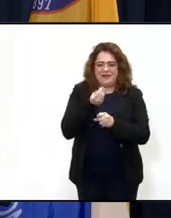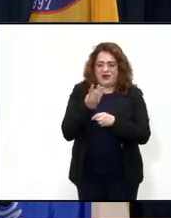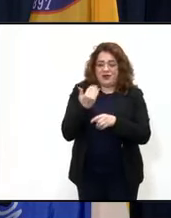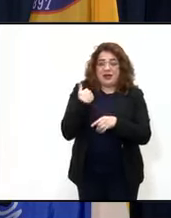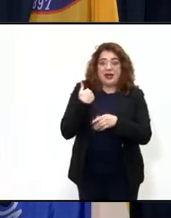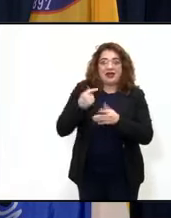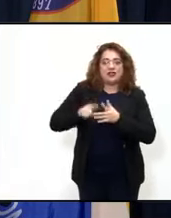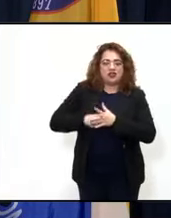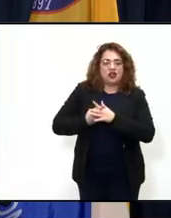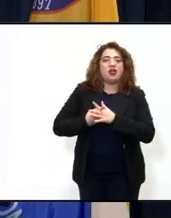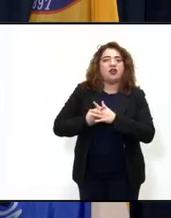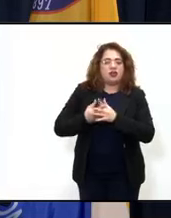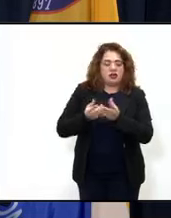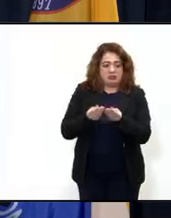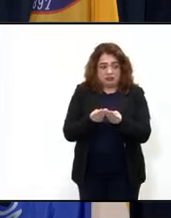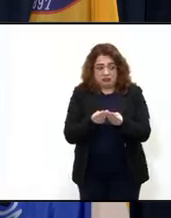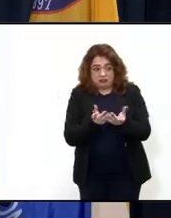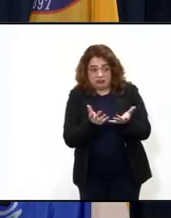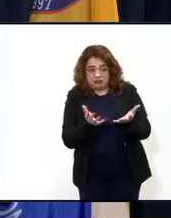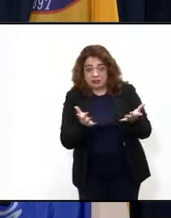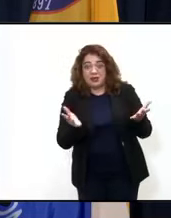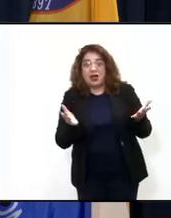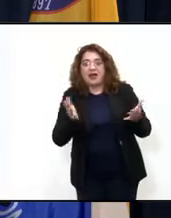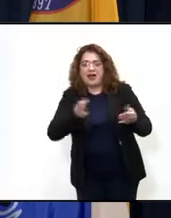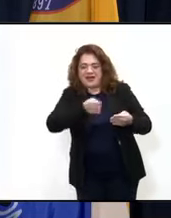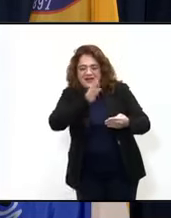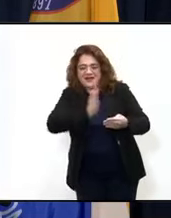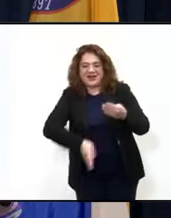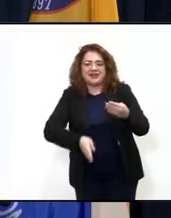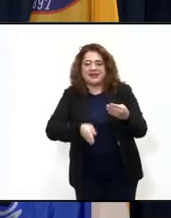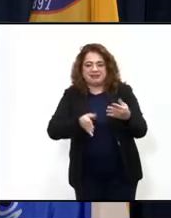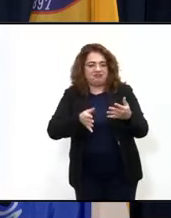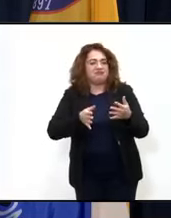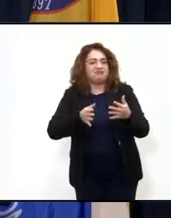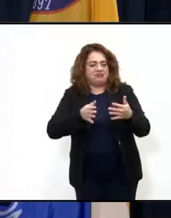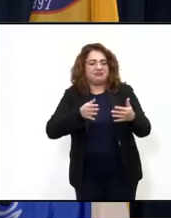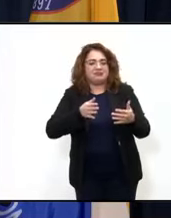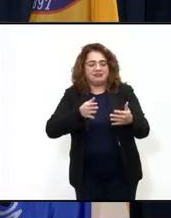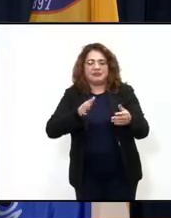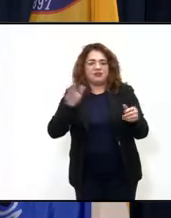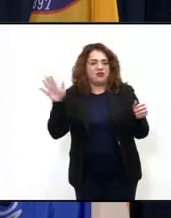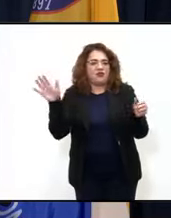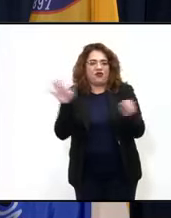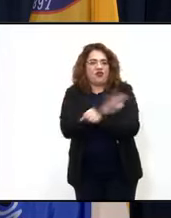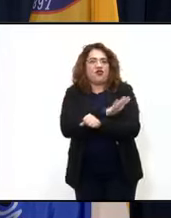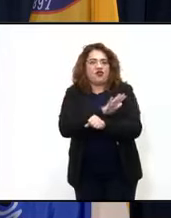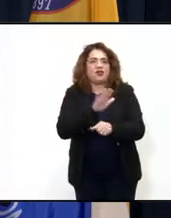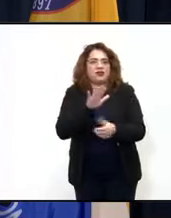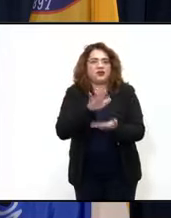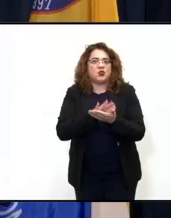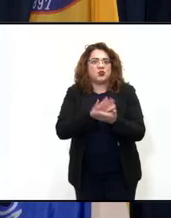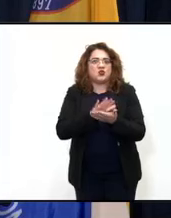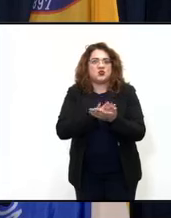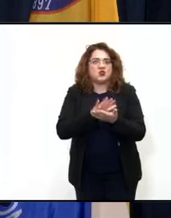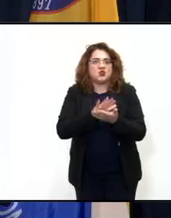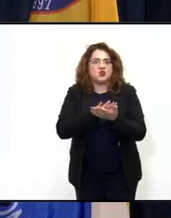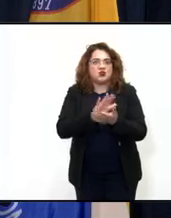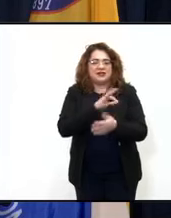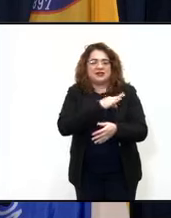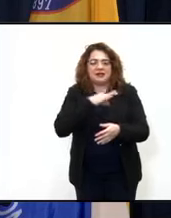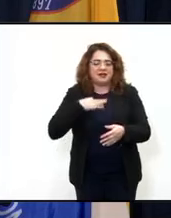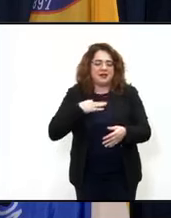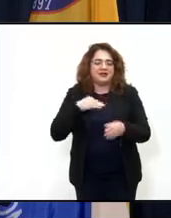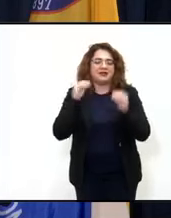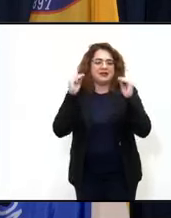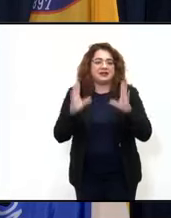days, enough doses to finish vaccinating all of their campus faculty and staff. The same is true